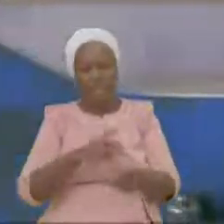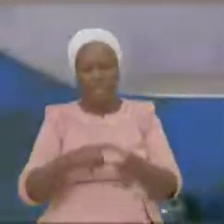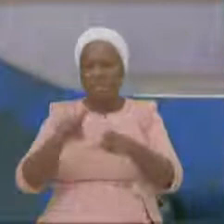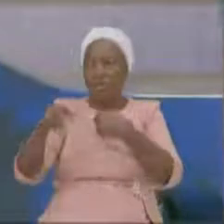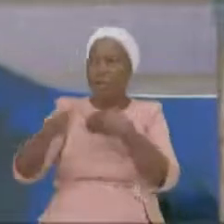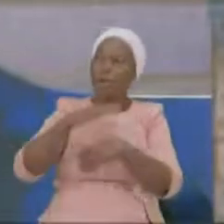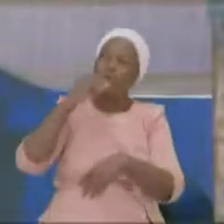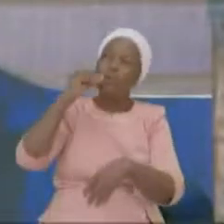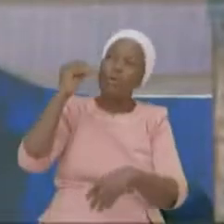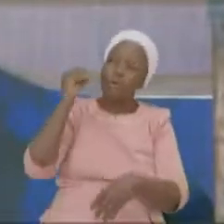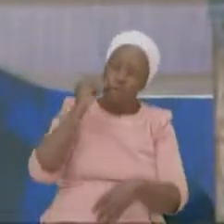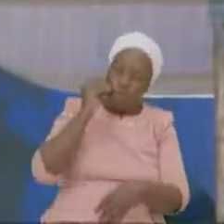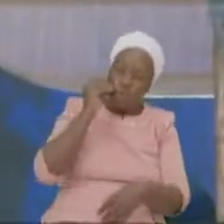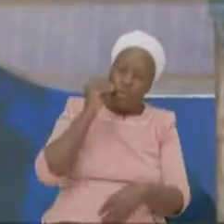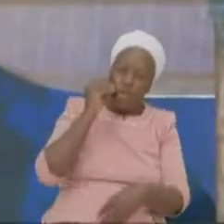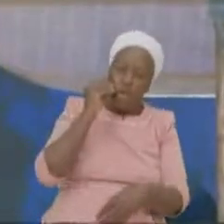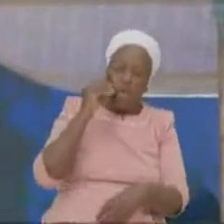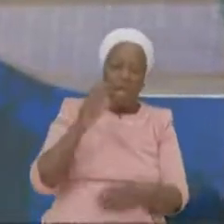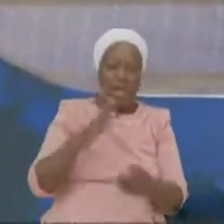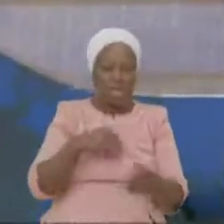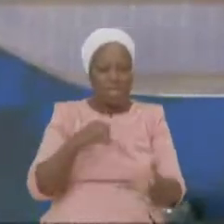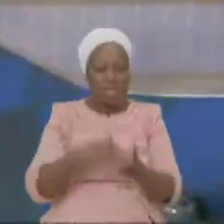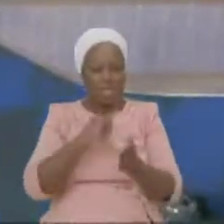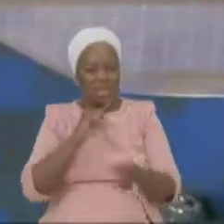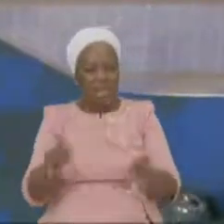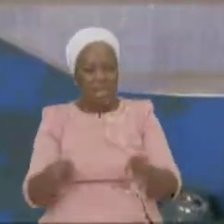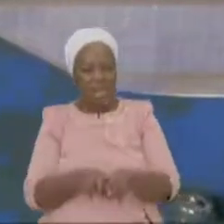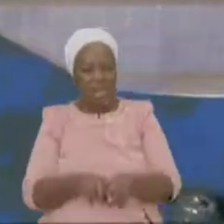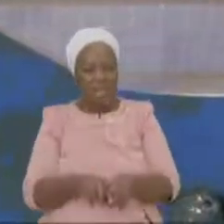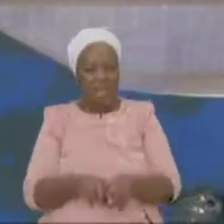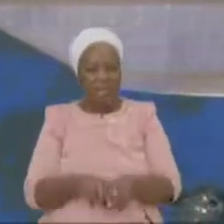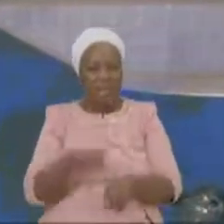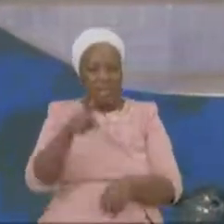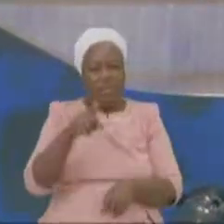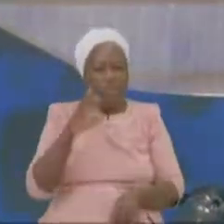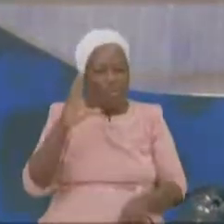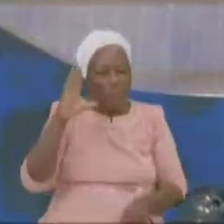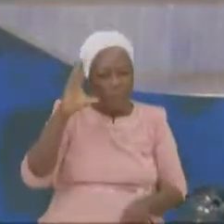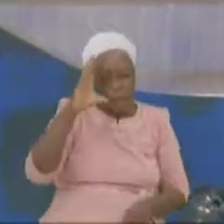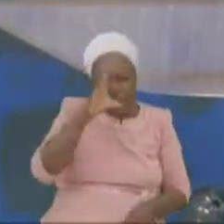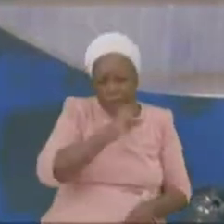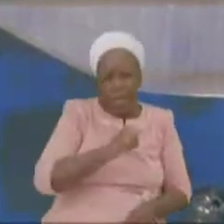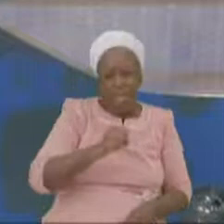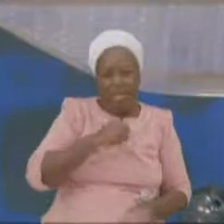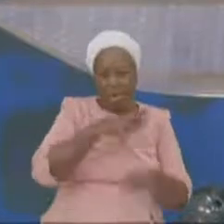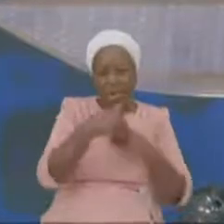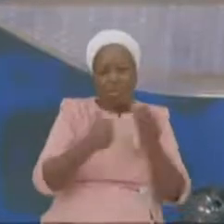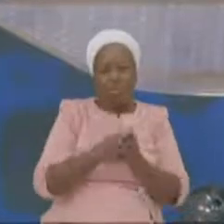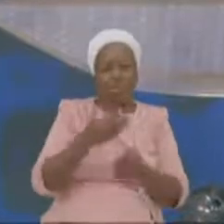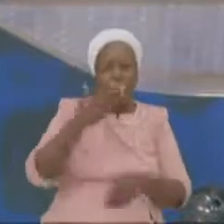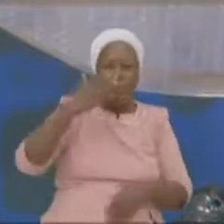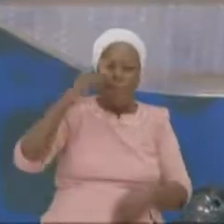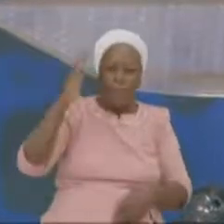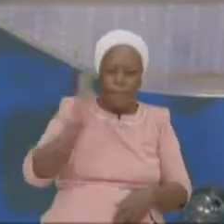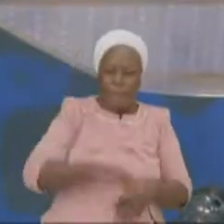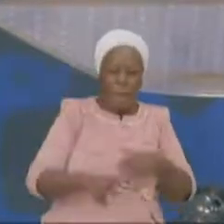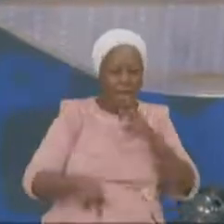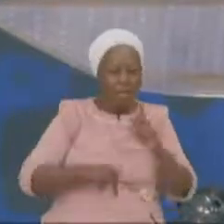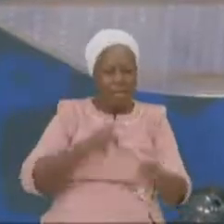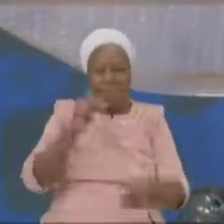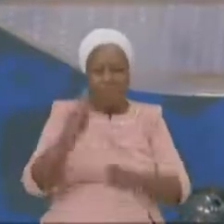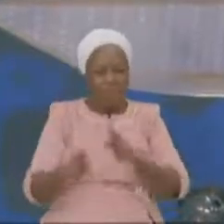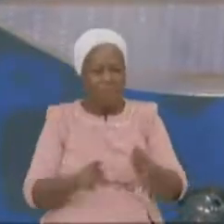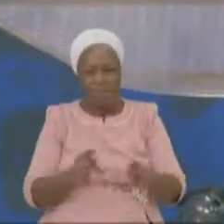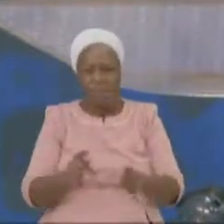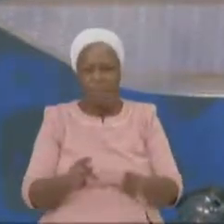back home. It's like you've missed the corrupter, you've missed the